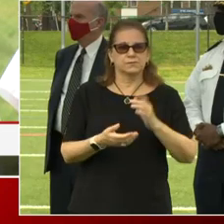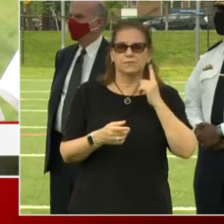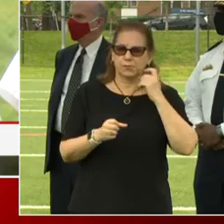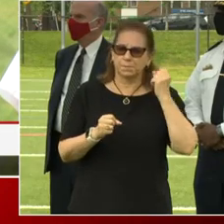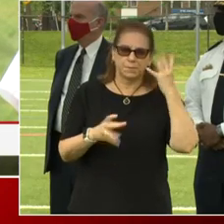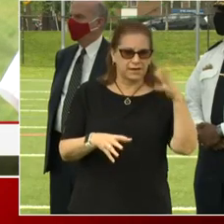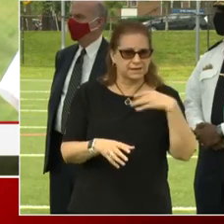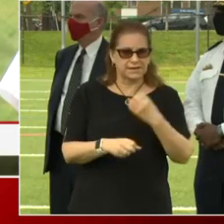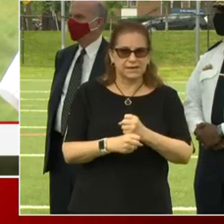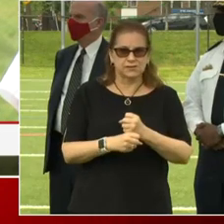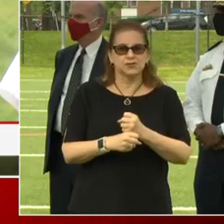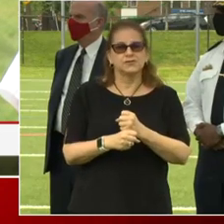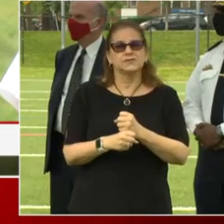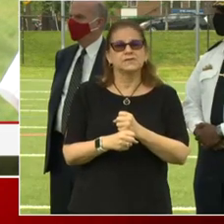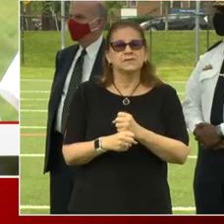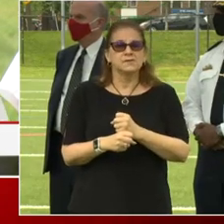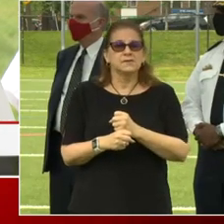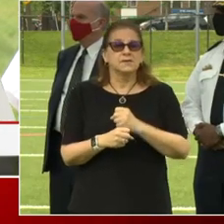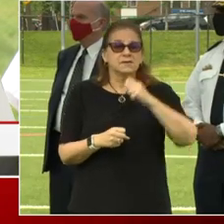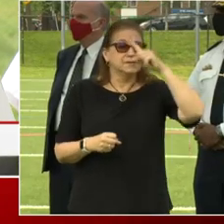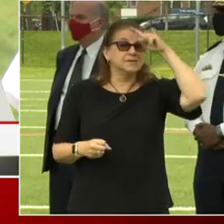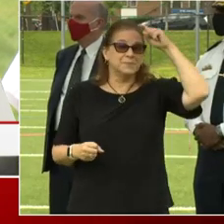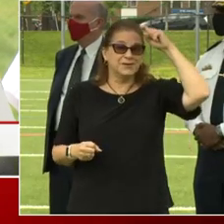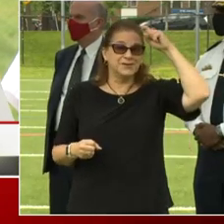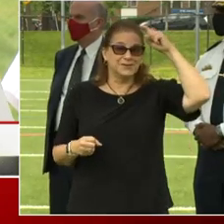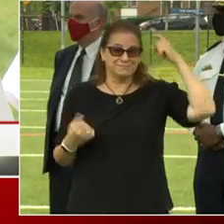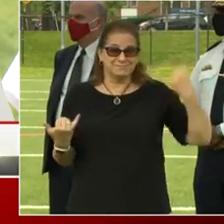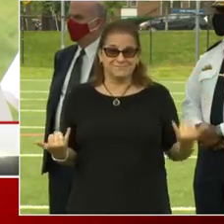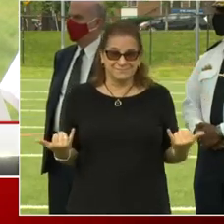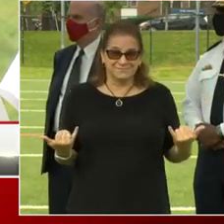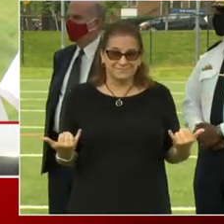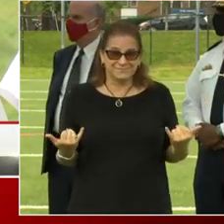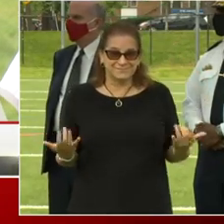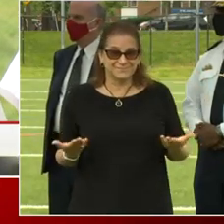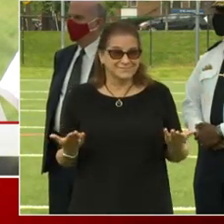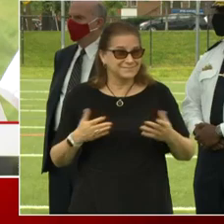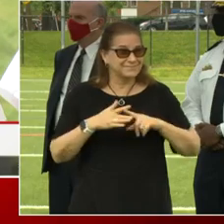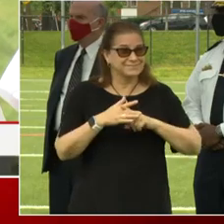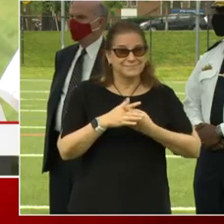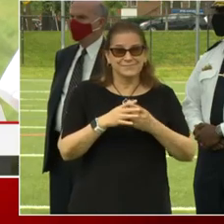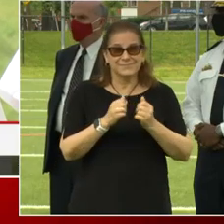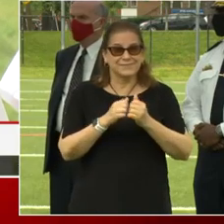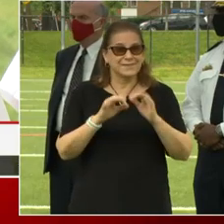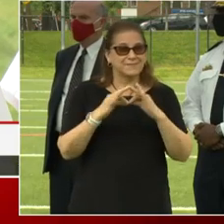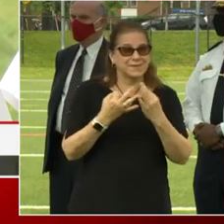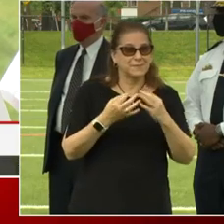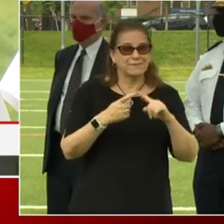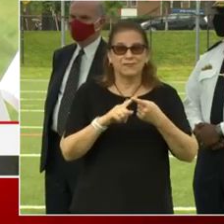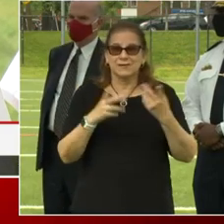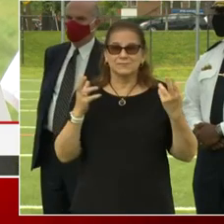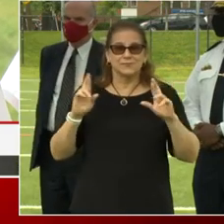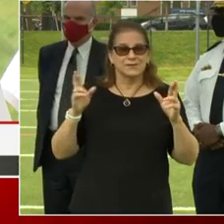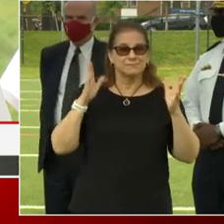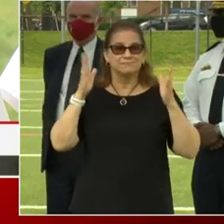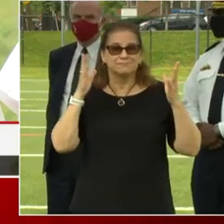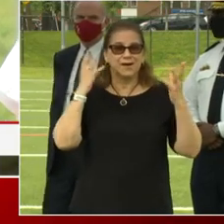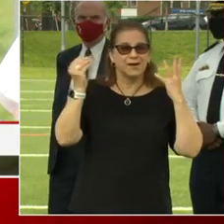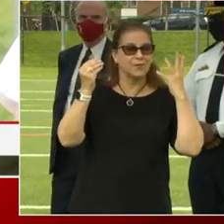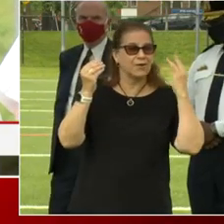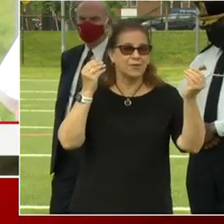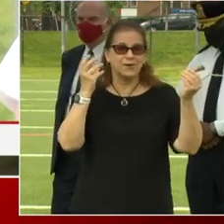especially important as the summer is almost upon us, and our family and friends begin to spend more time outdoors, enjoying